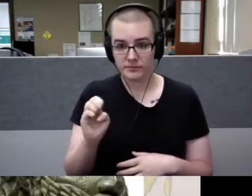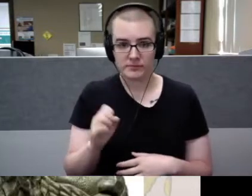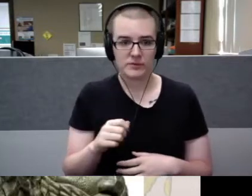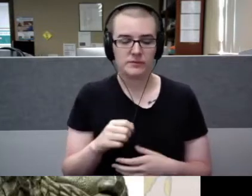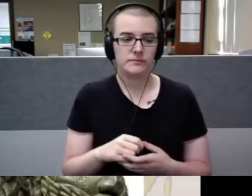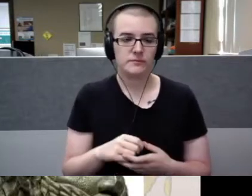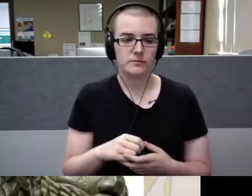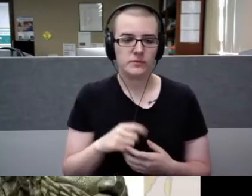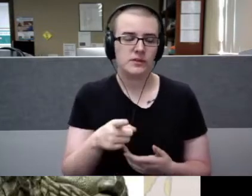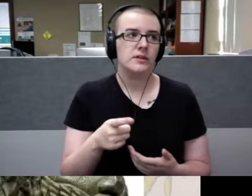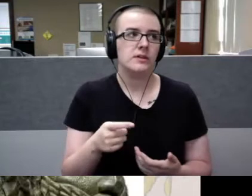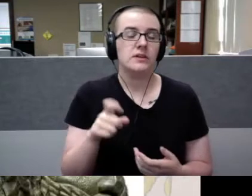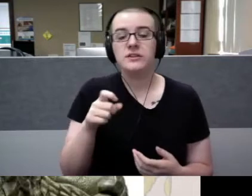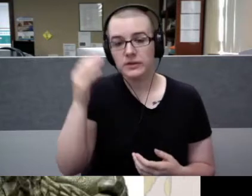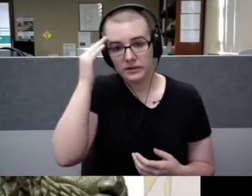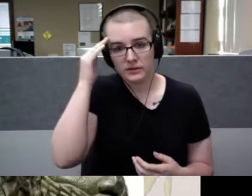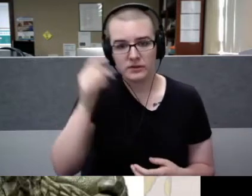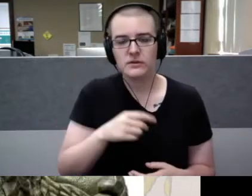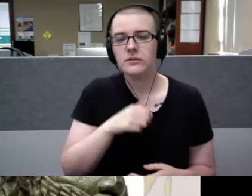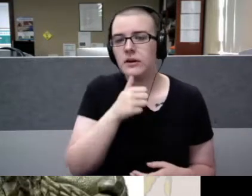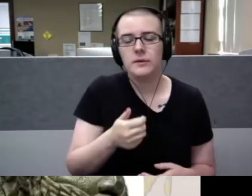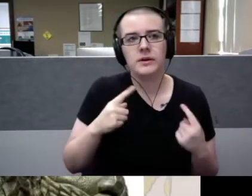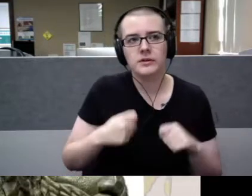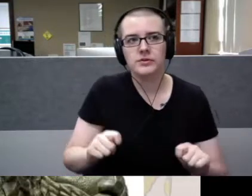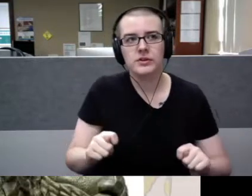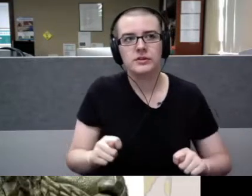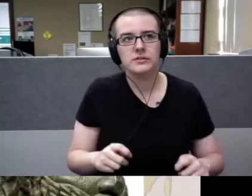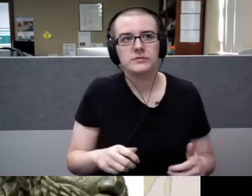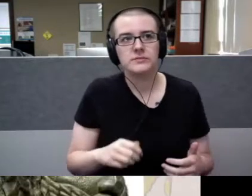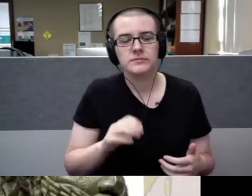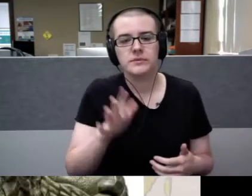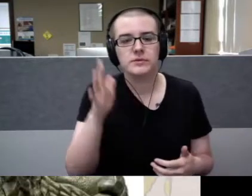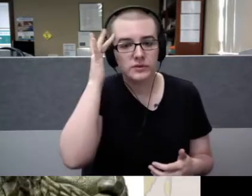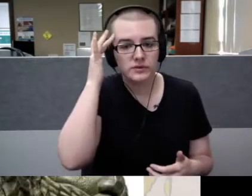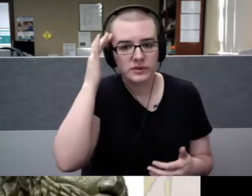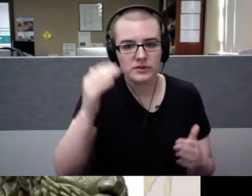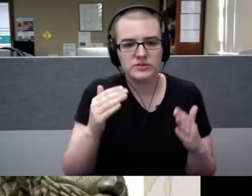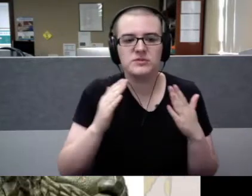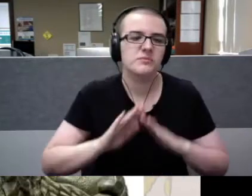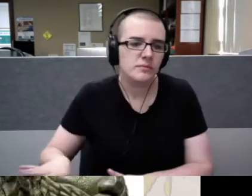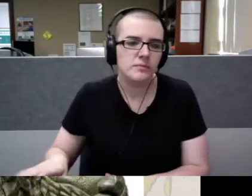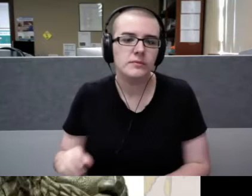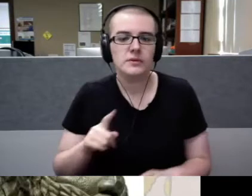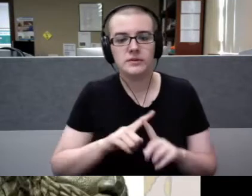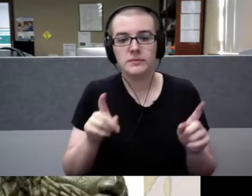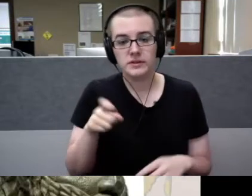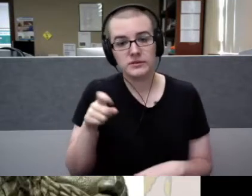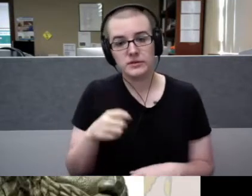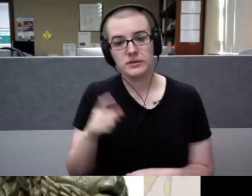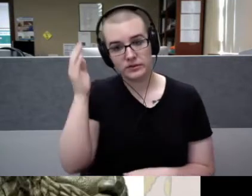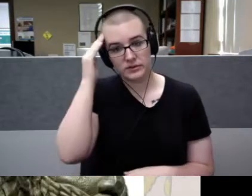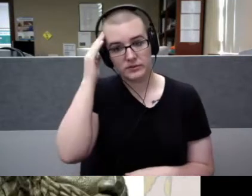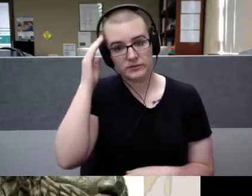disregard your intelligence, but I just want to make sure we're all on the same page. An empire is when you have several people. It's not just one nation state or